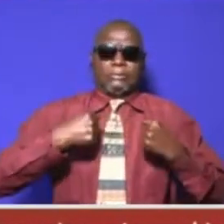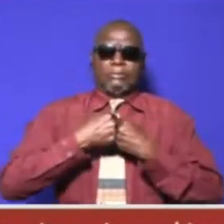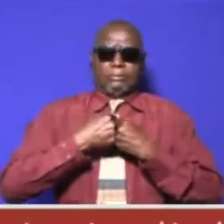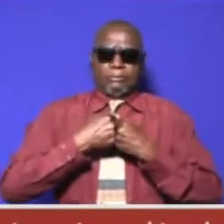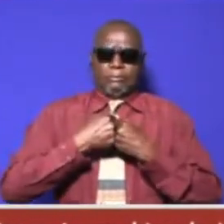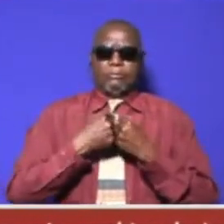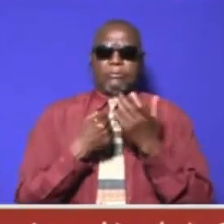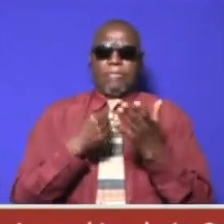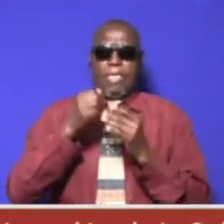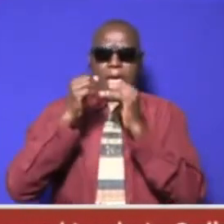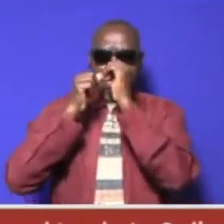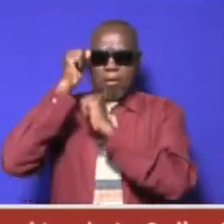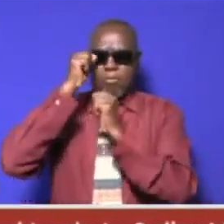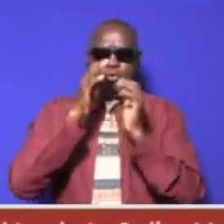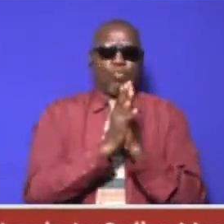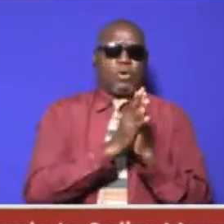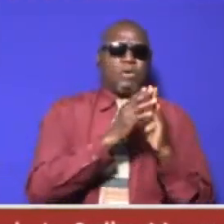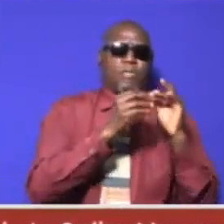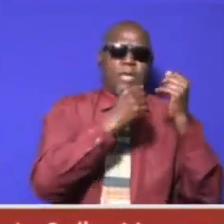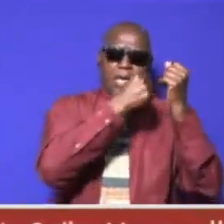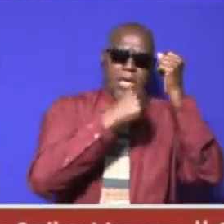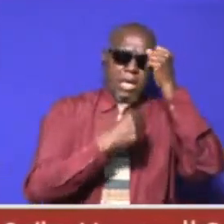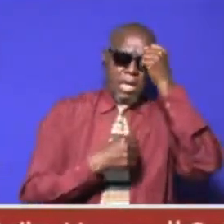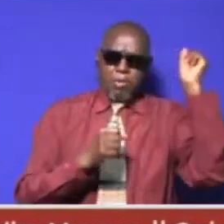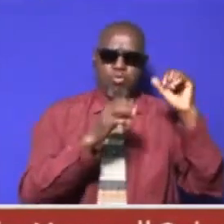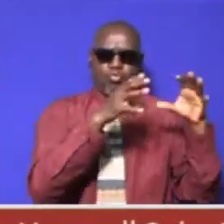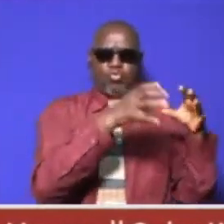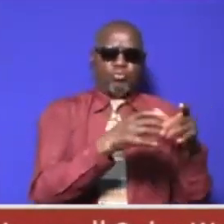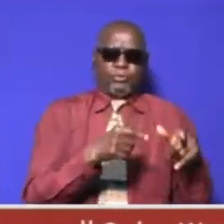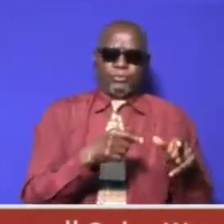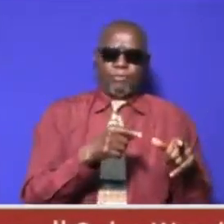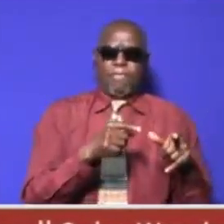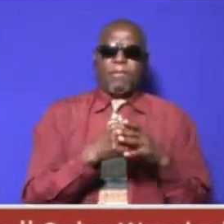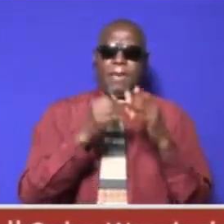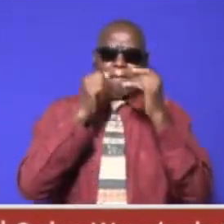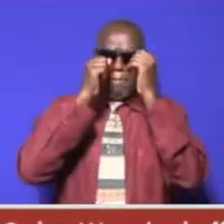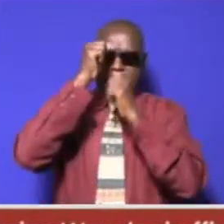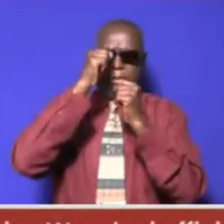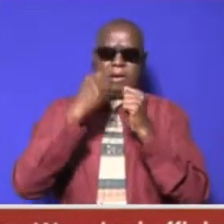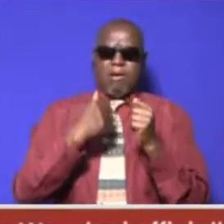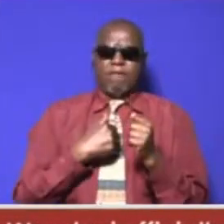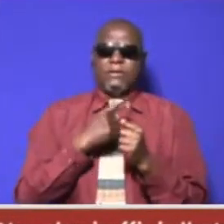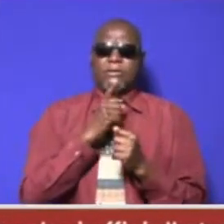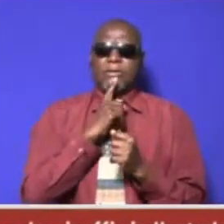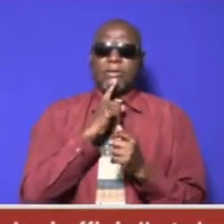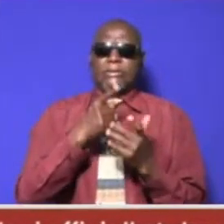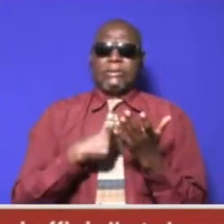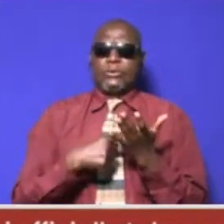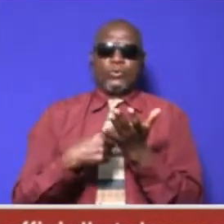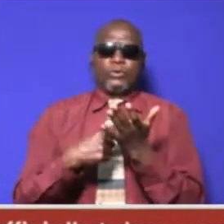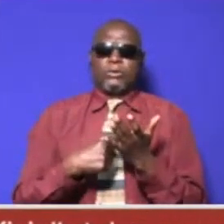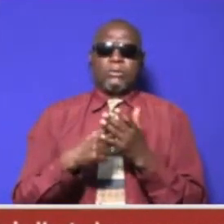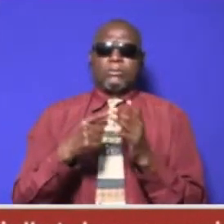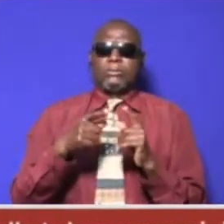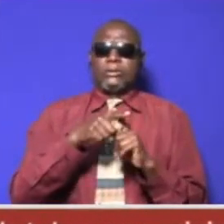the army and the Rapid Support Forces, RSF. But Sudan's military has said it will not attend the negotiations, killing hopes